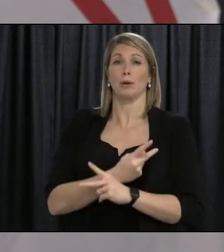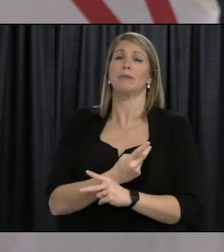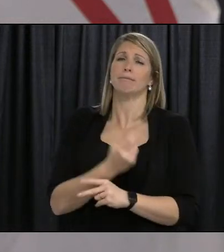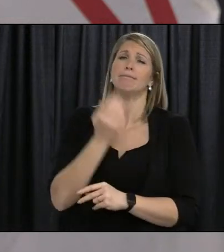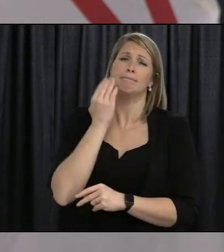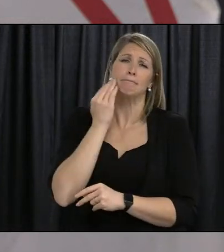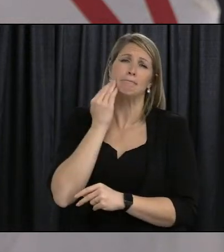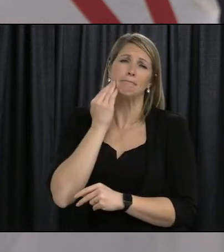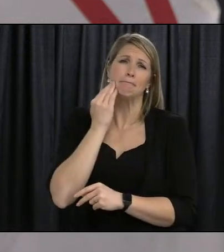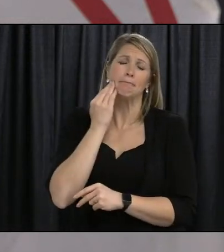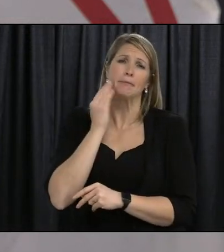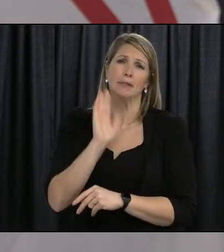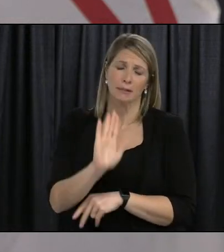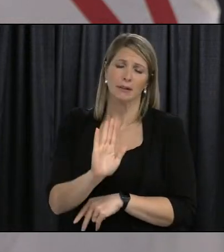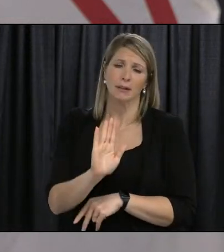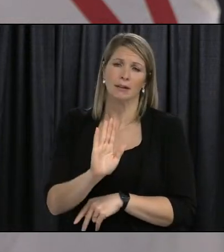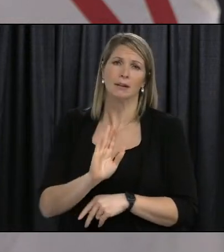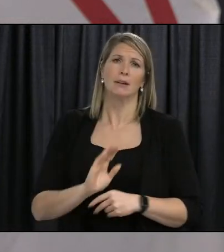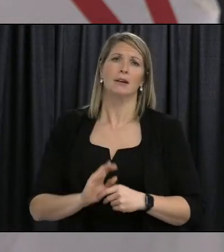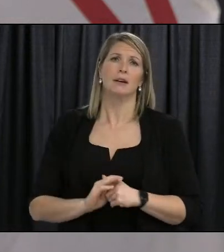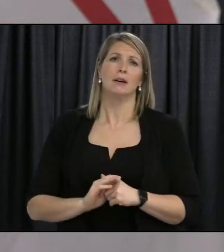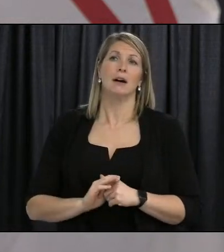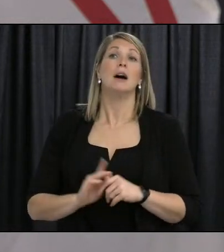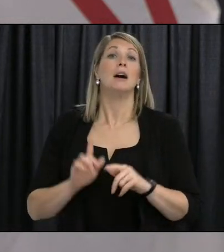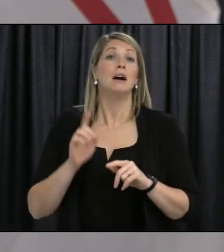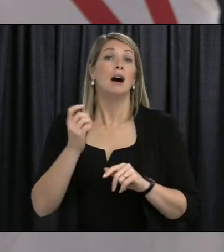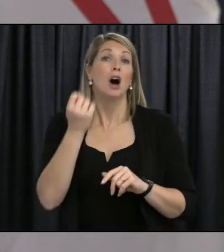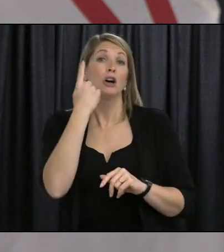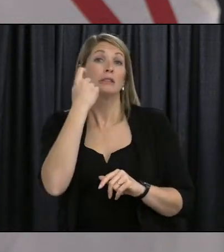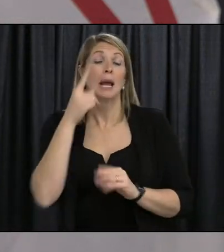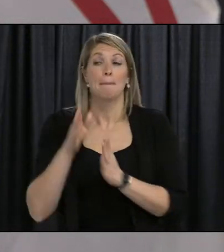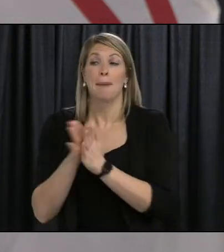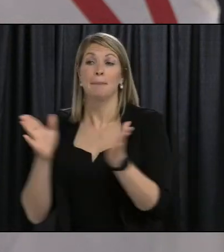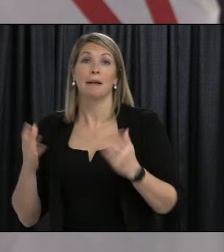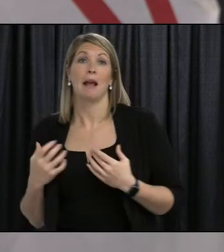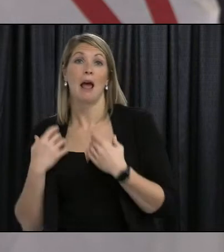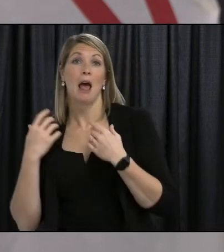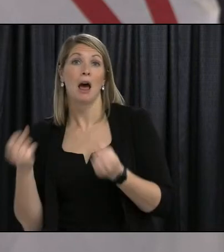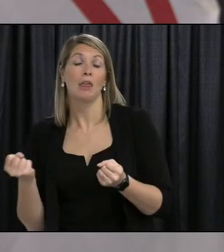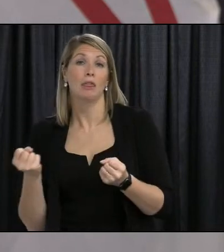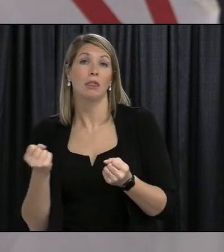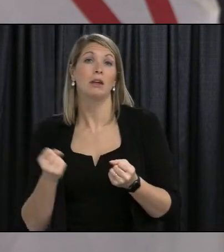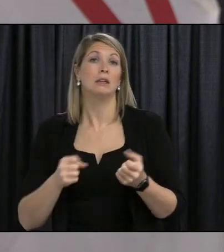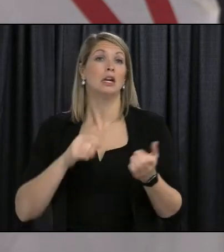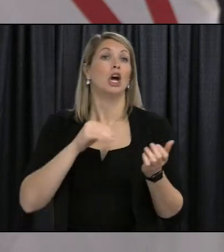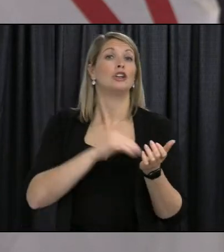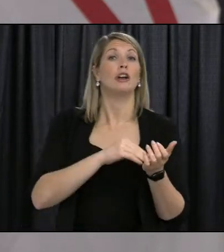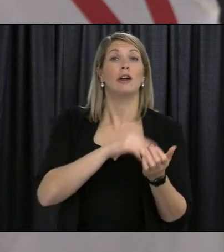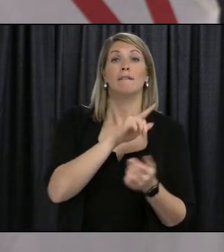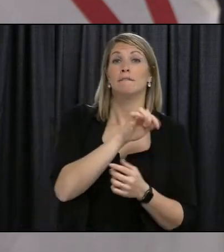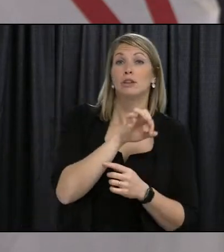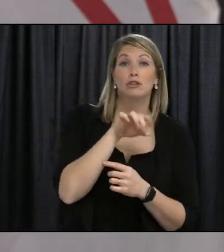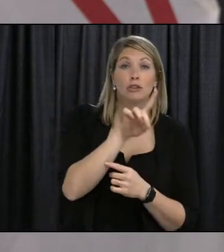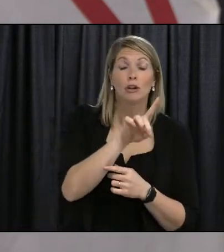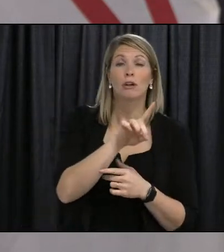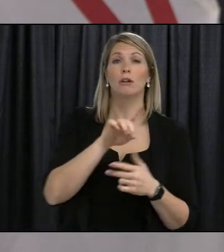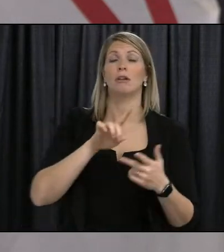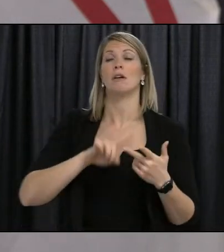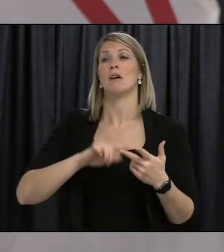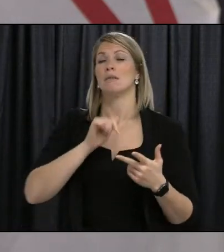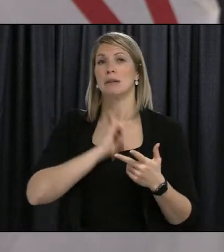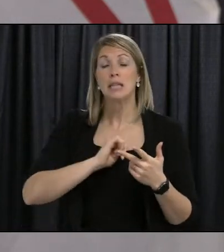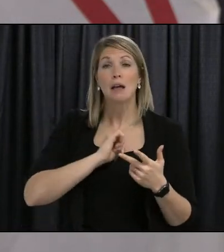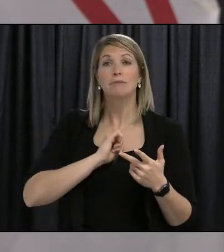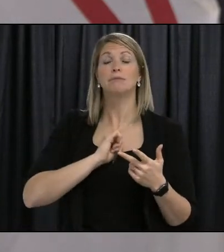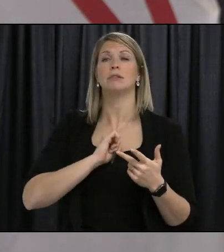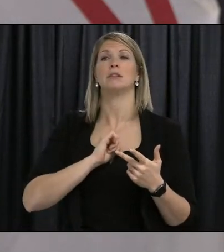while while the public health and the chief medical officer of health and myself and the English School